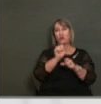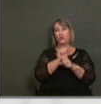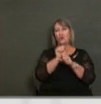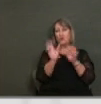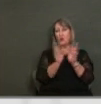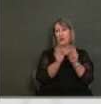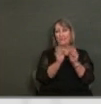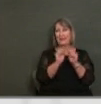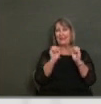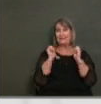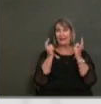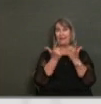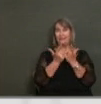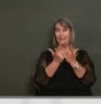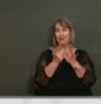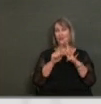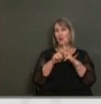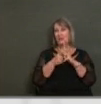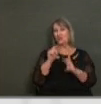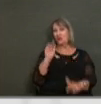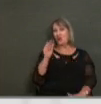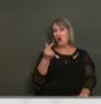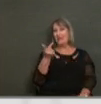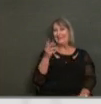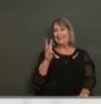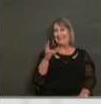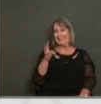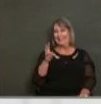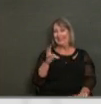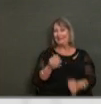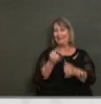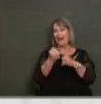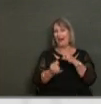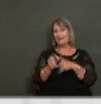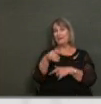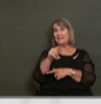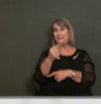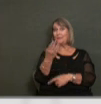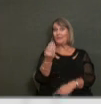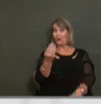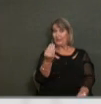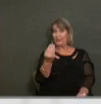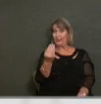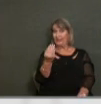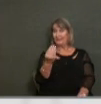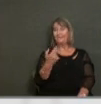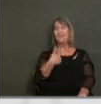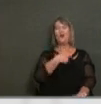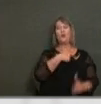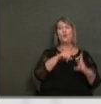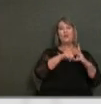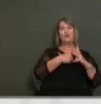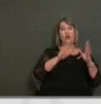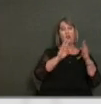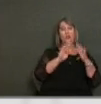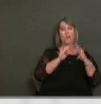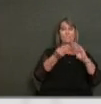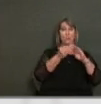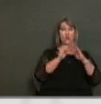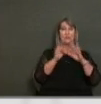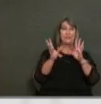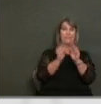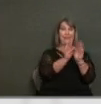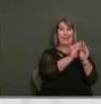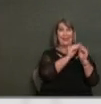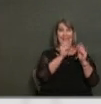sessions with the council beginning in August 16. The last one is September 14. We started our community input process